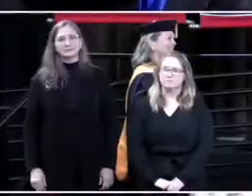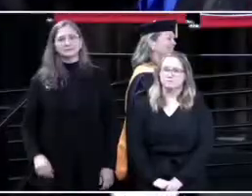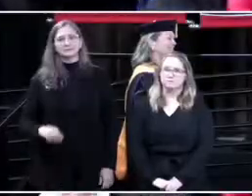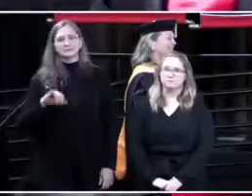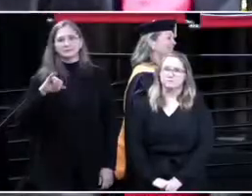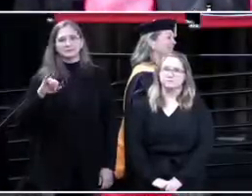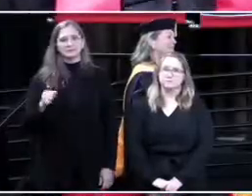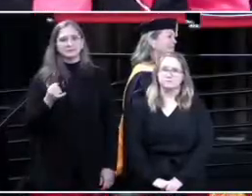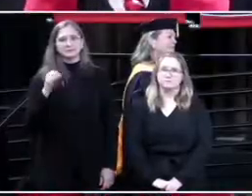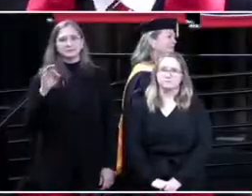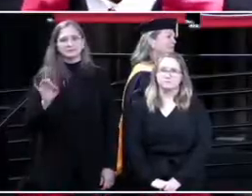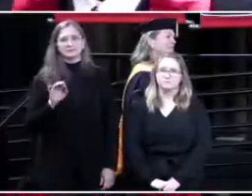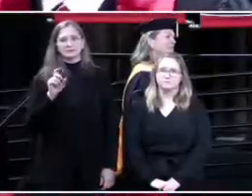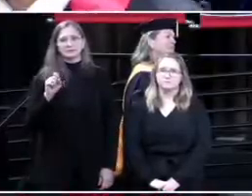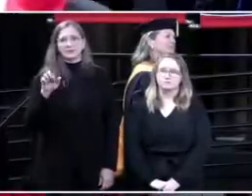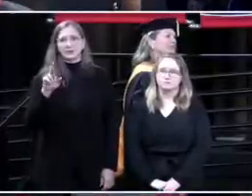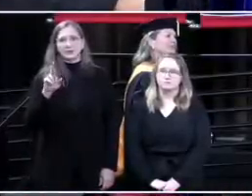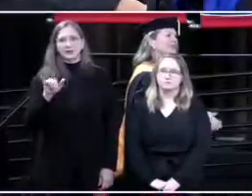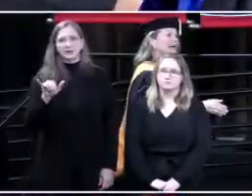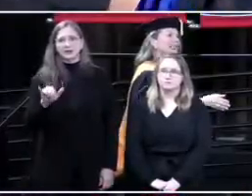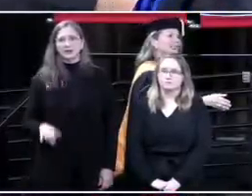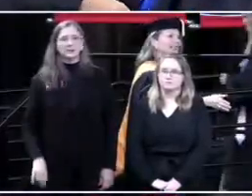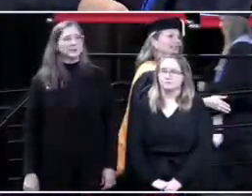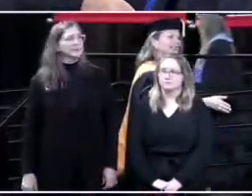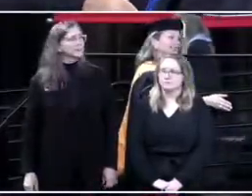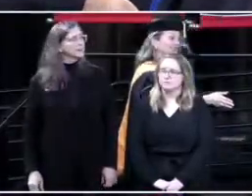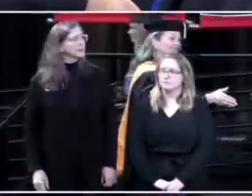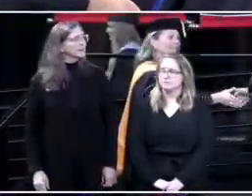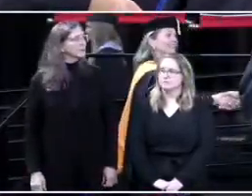Joe Farrell Singletary,